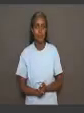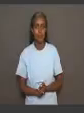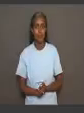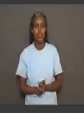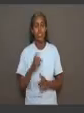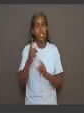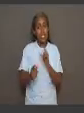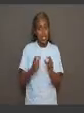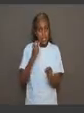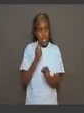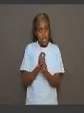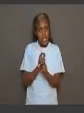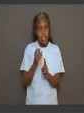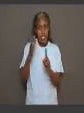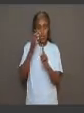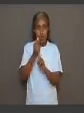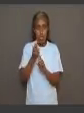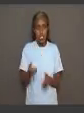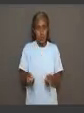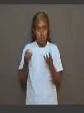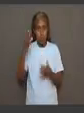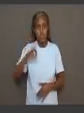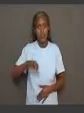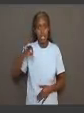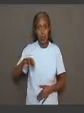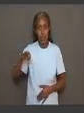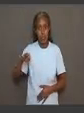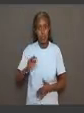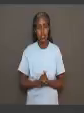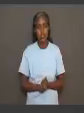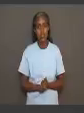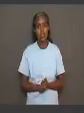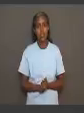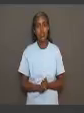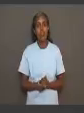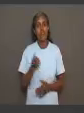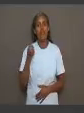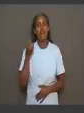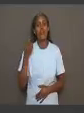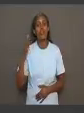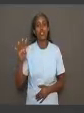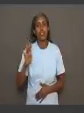The age that occurs most frequently is 14.